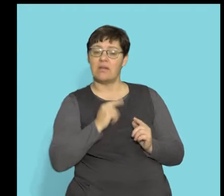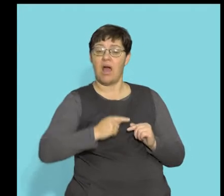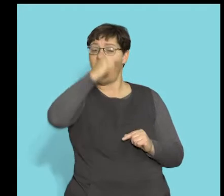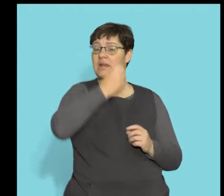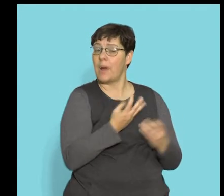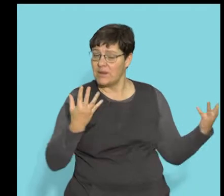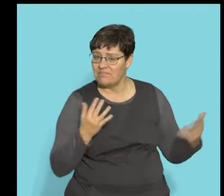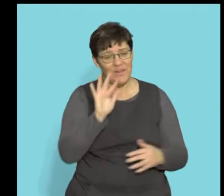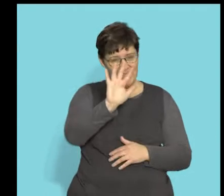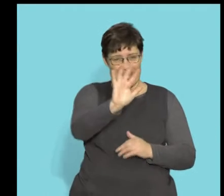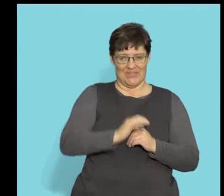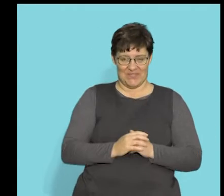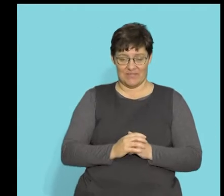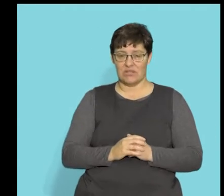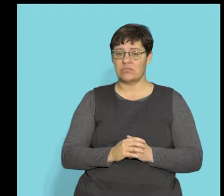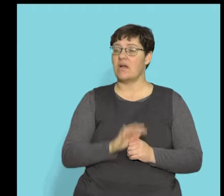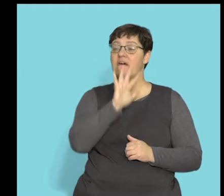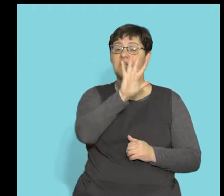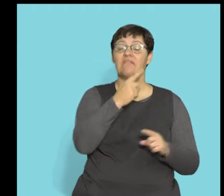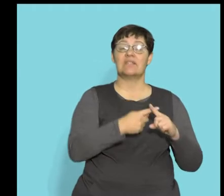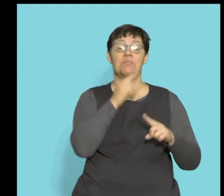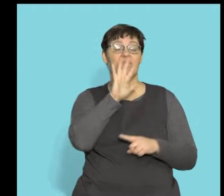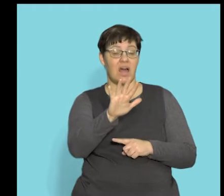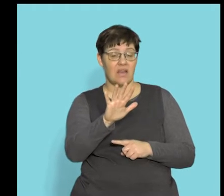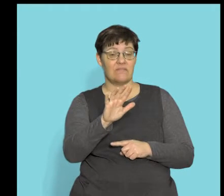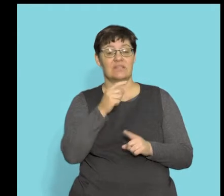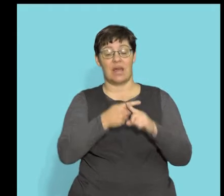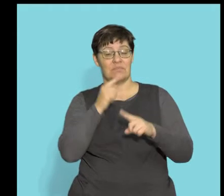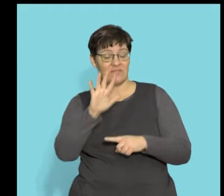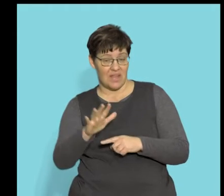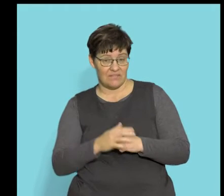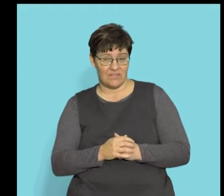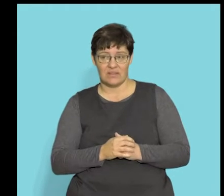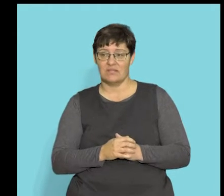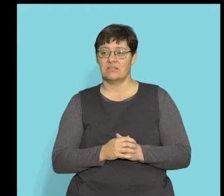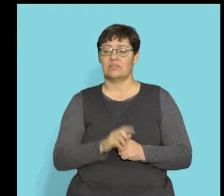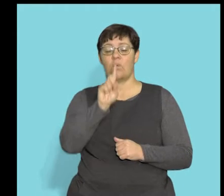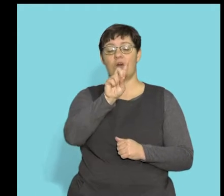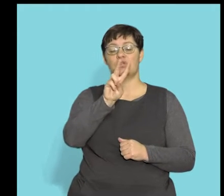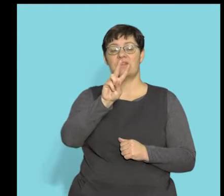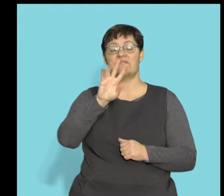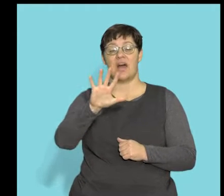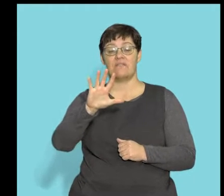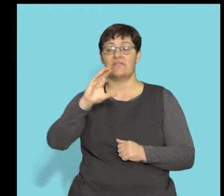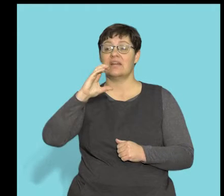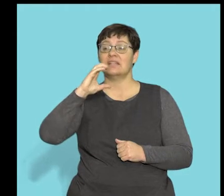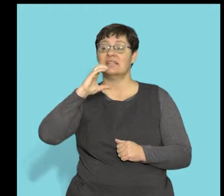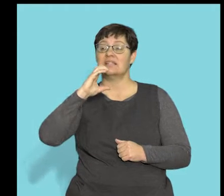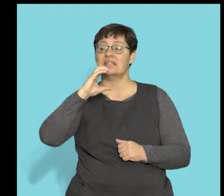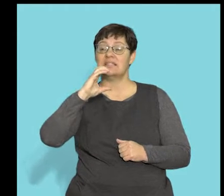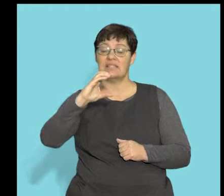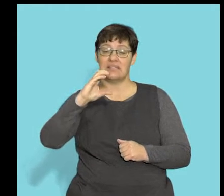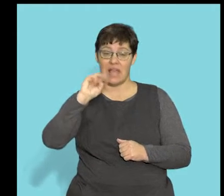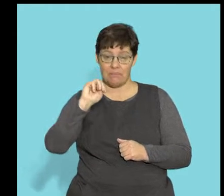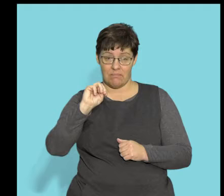height is 5. So the volume will be 5 times 5 times 5, which is just